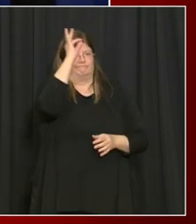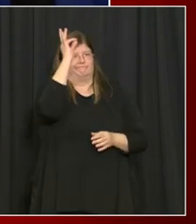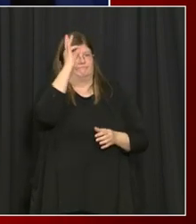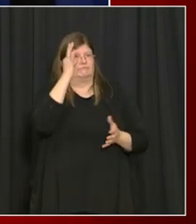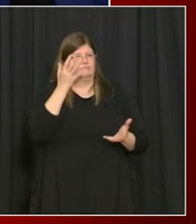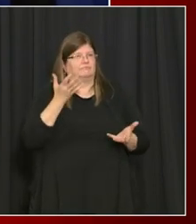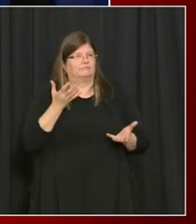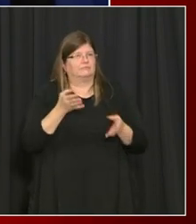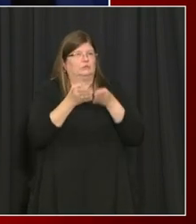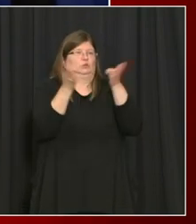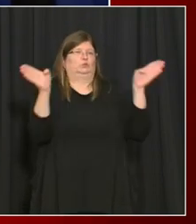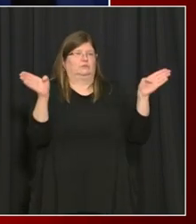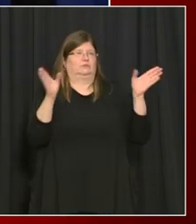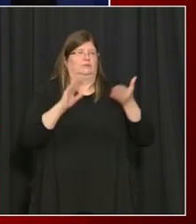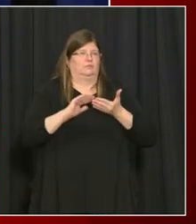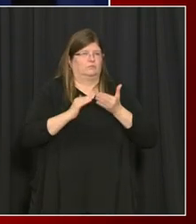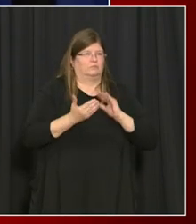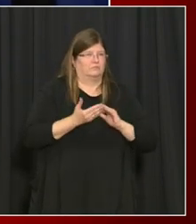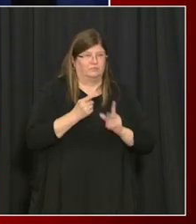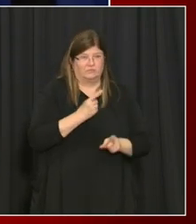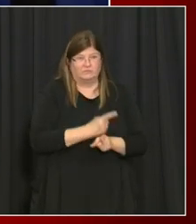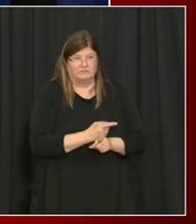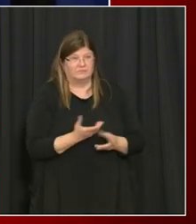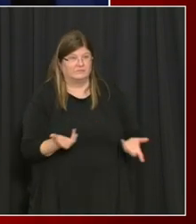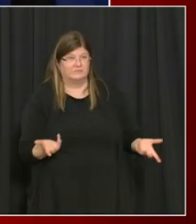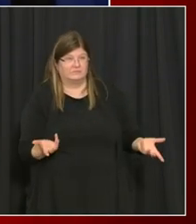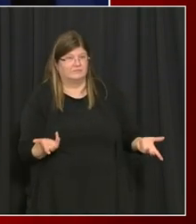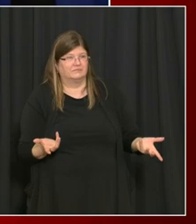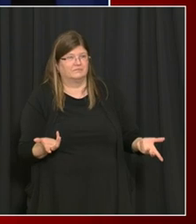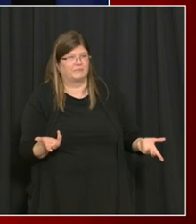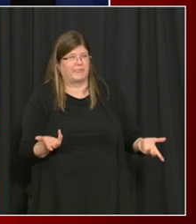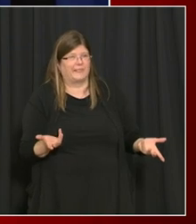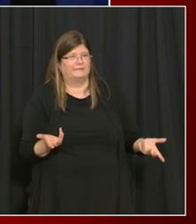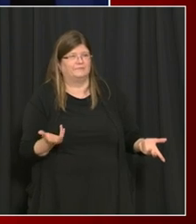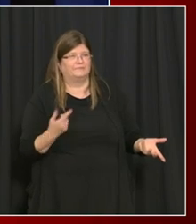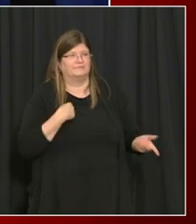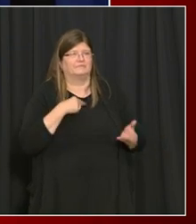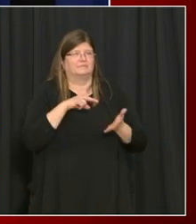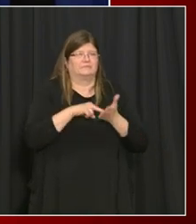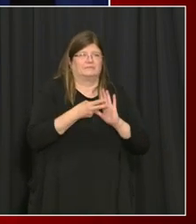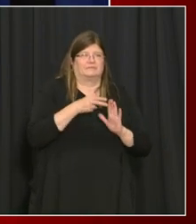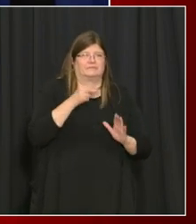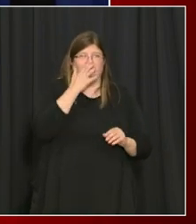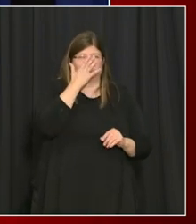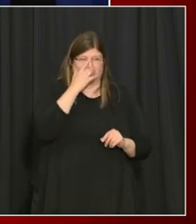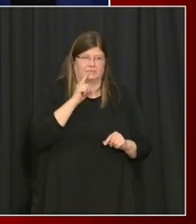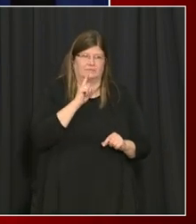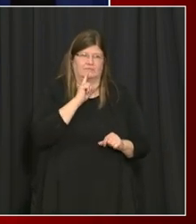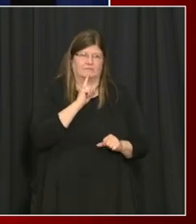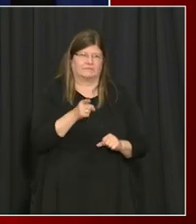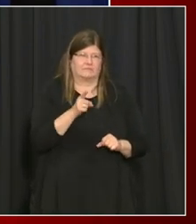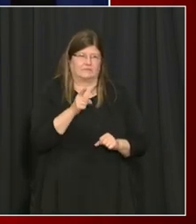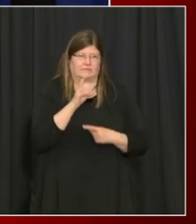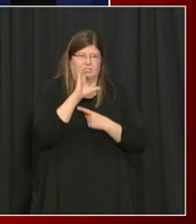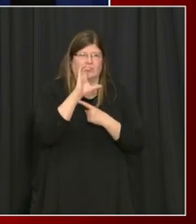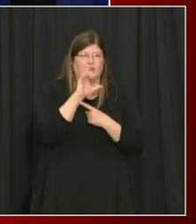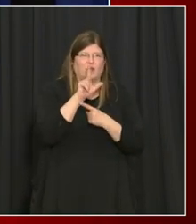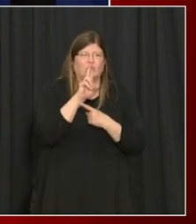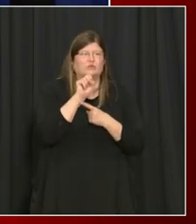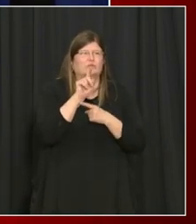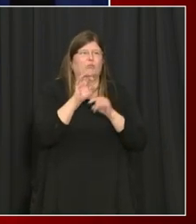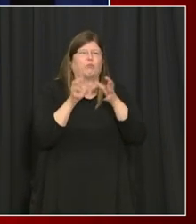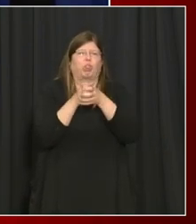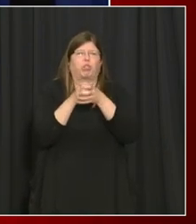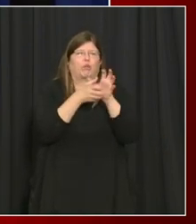of the general community, right? General public. So that's what we mean by when there are clusters or cases related to a